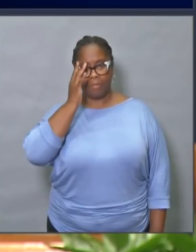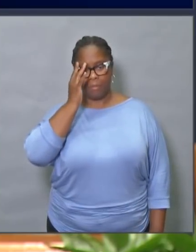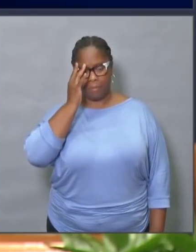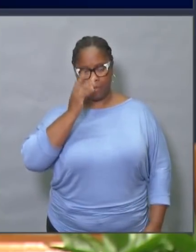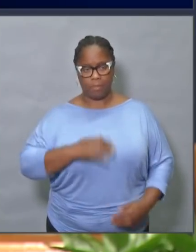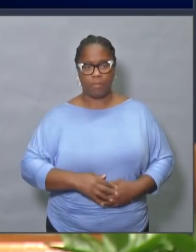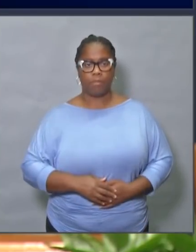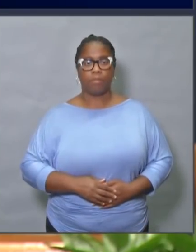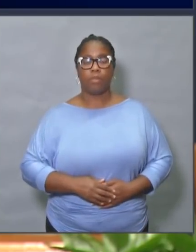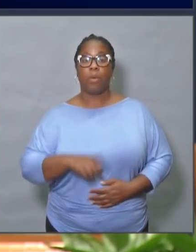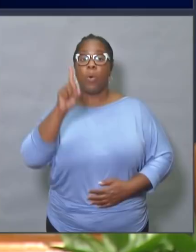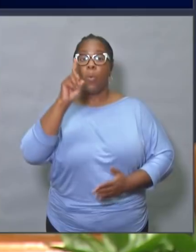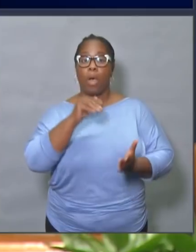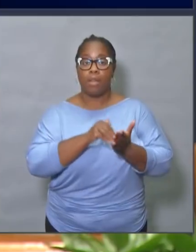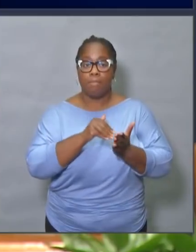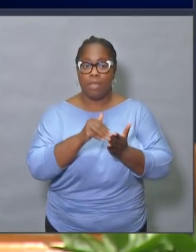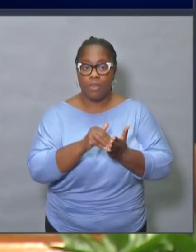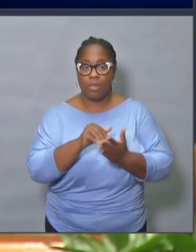are